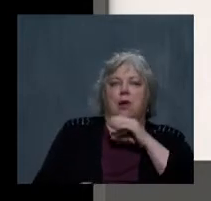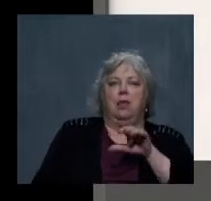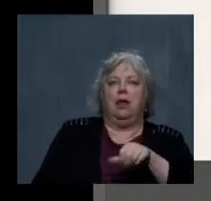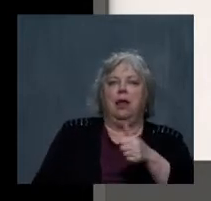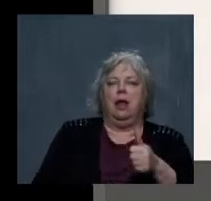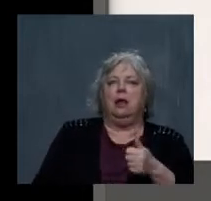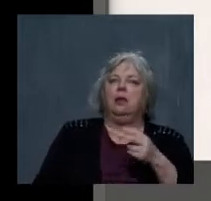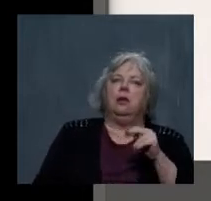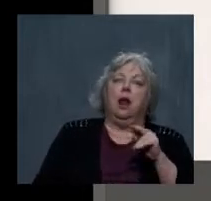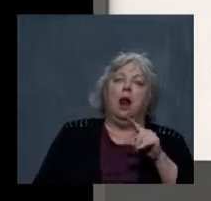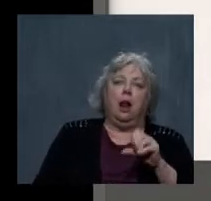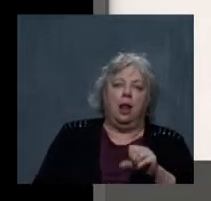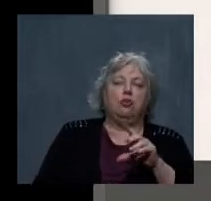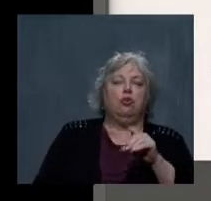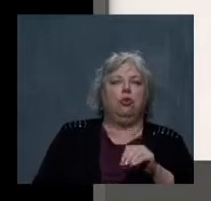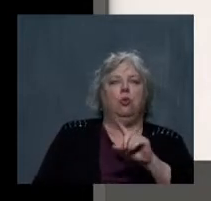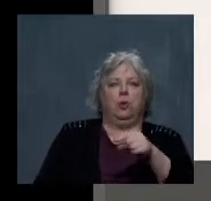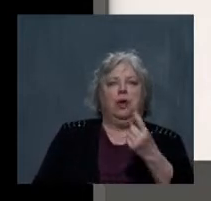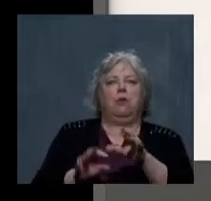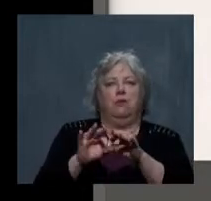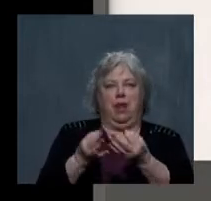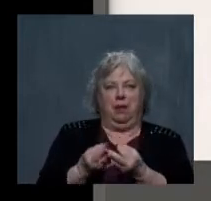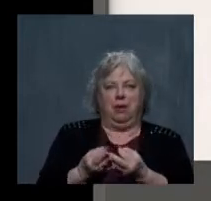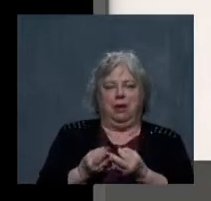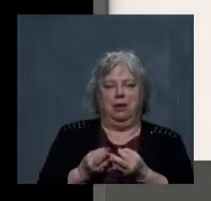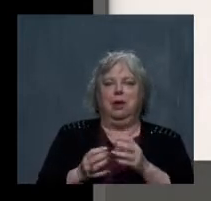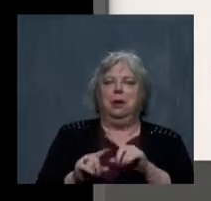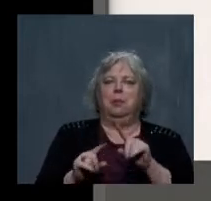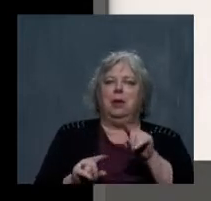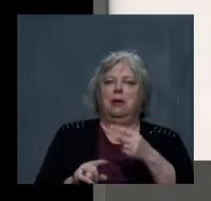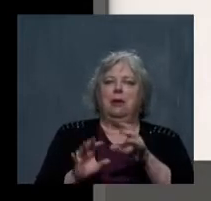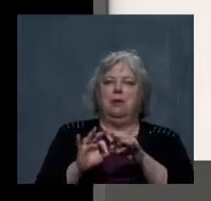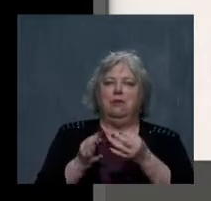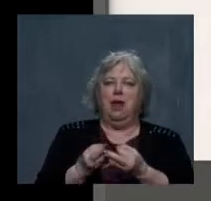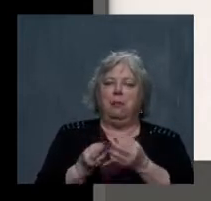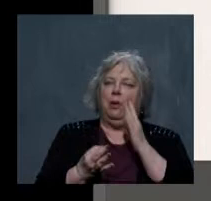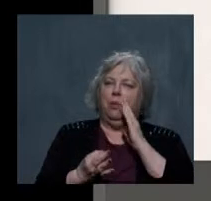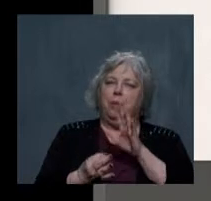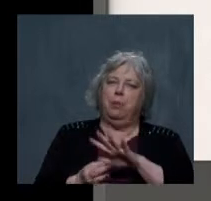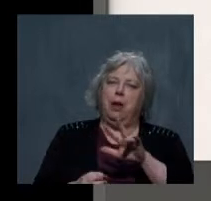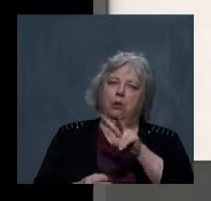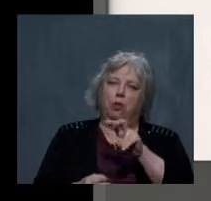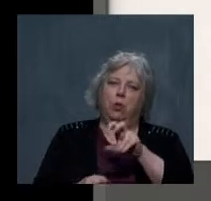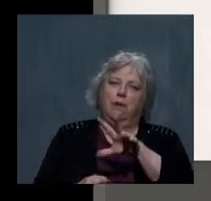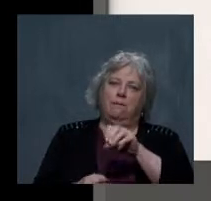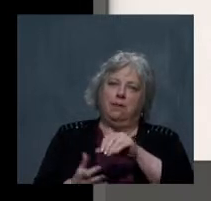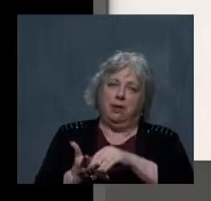single family, that you could put in there. And single family is going to be about $250,000 a unit